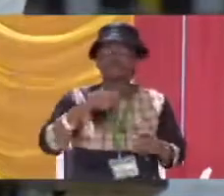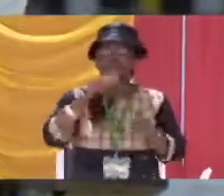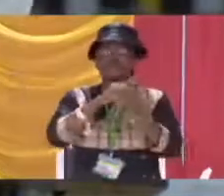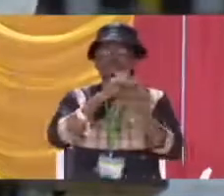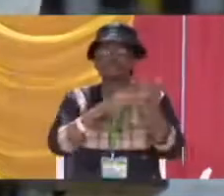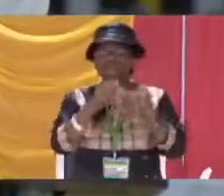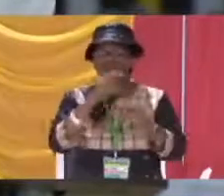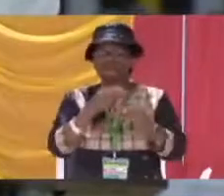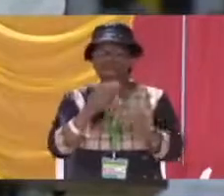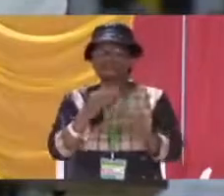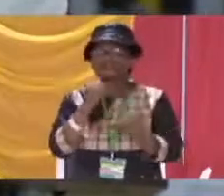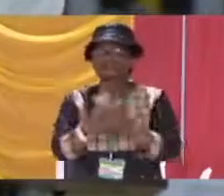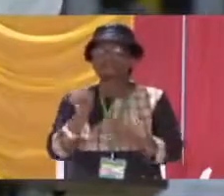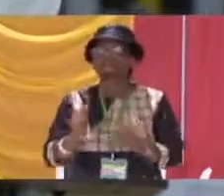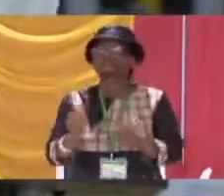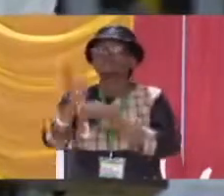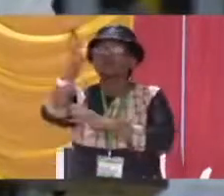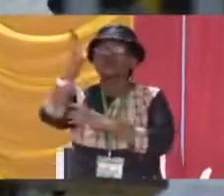God will promote you.